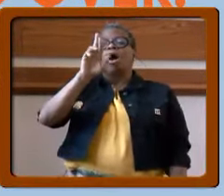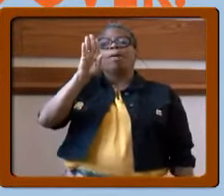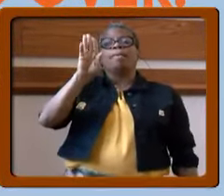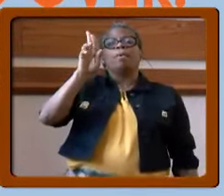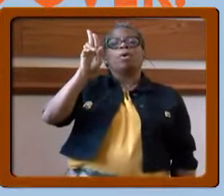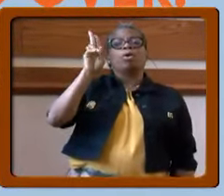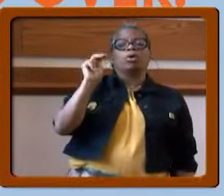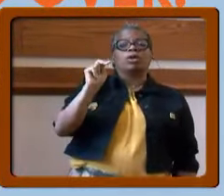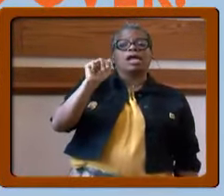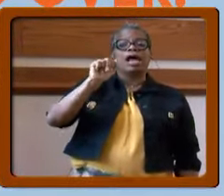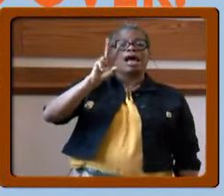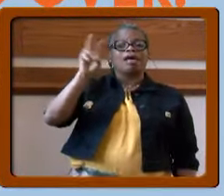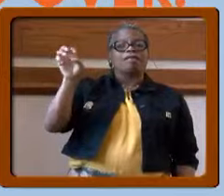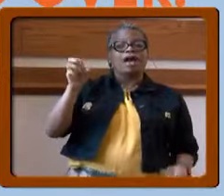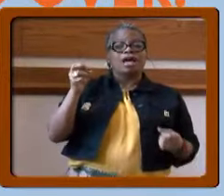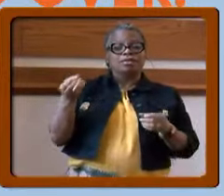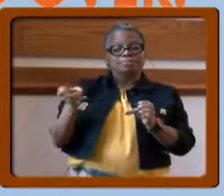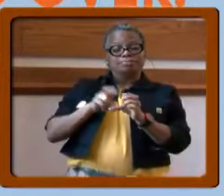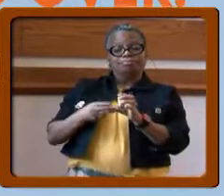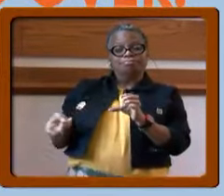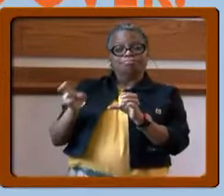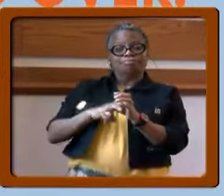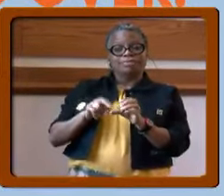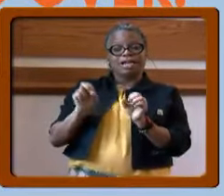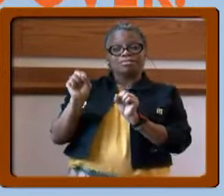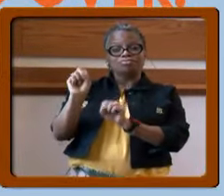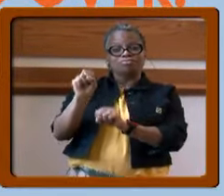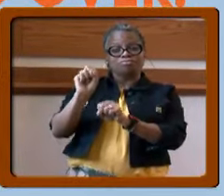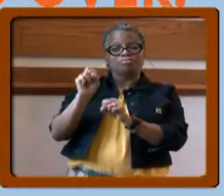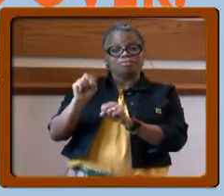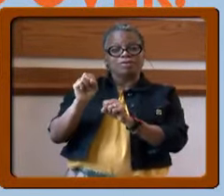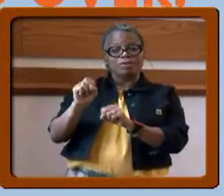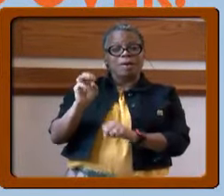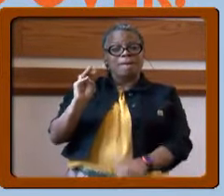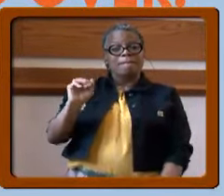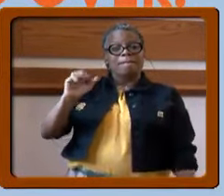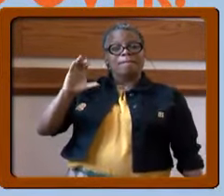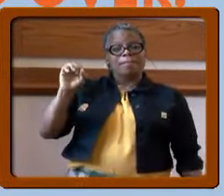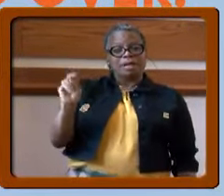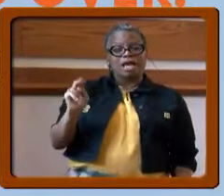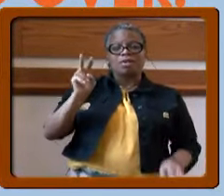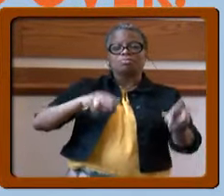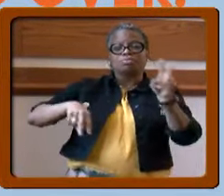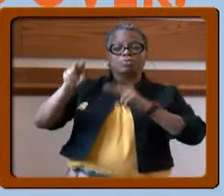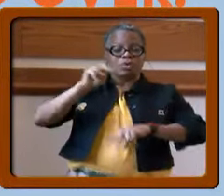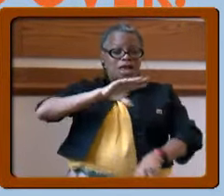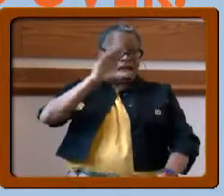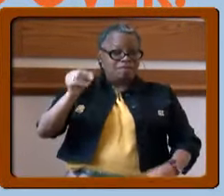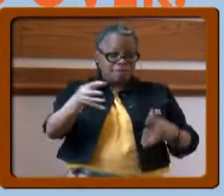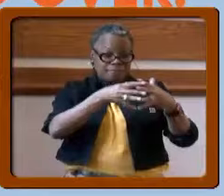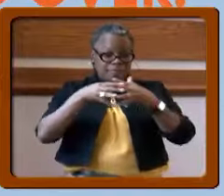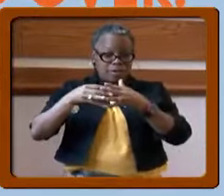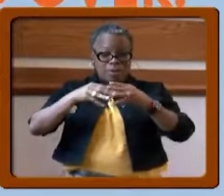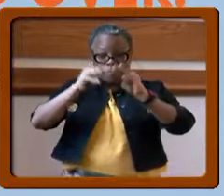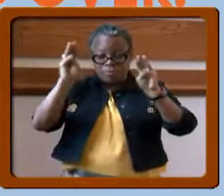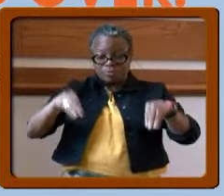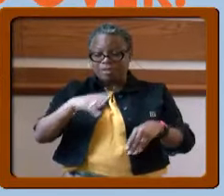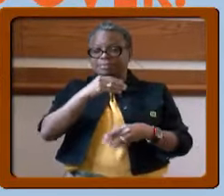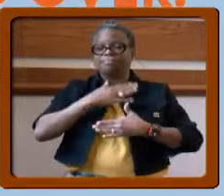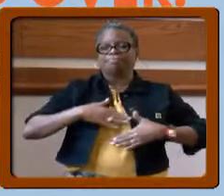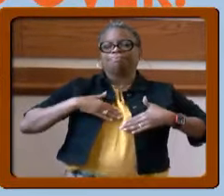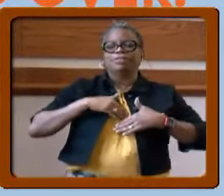to travel to Macon, Georgia, and tour the Tubman African American Museum and enjoy the